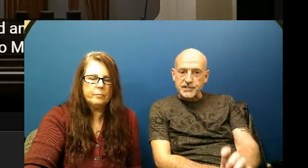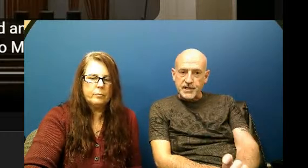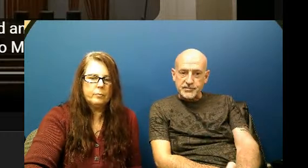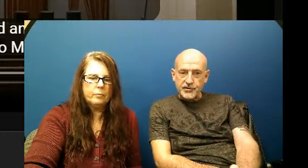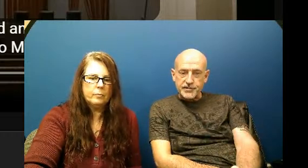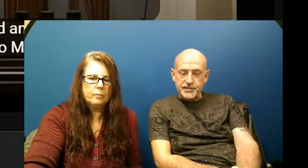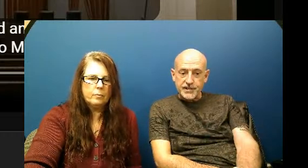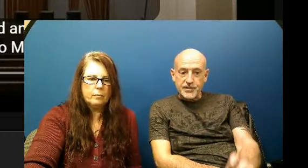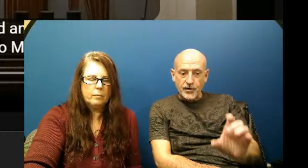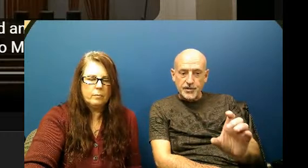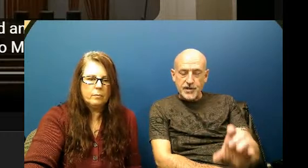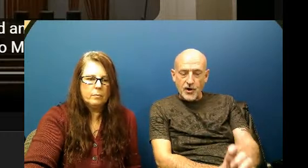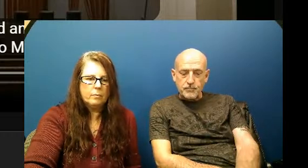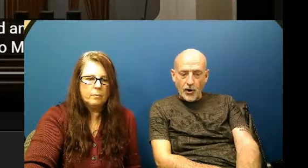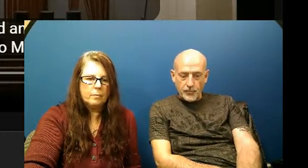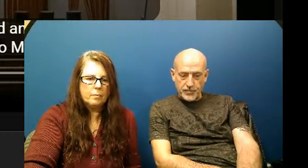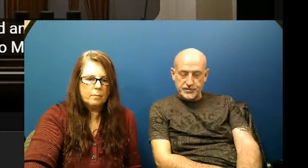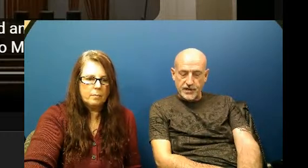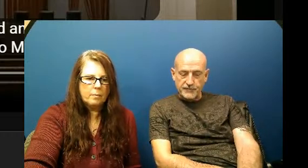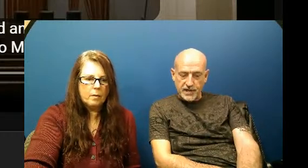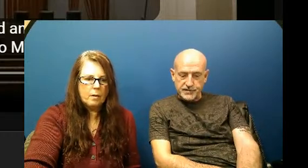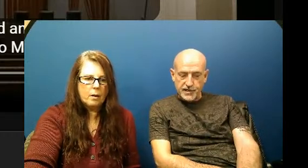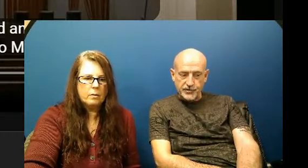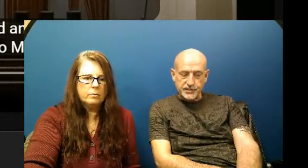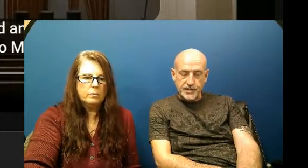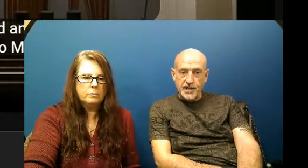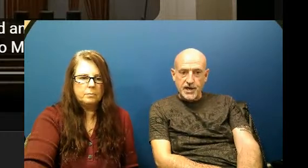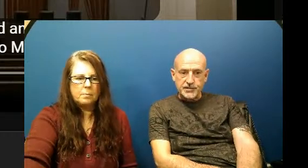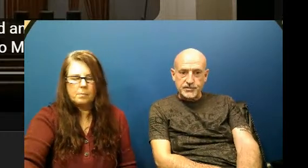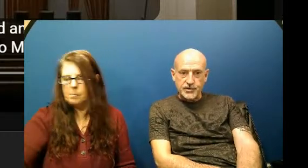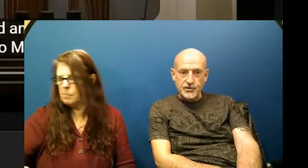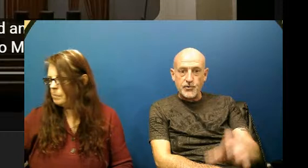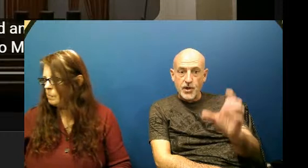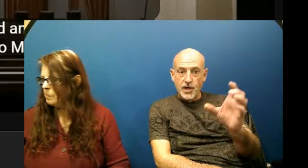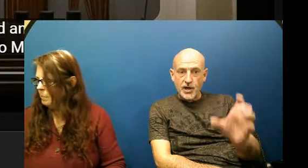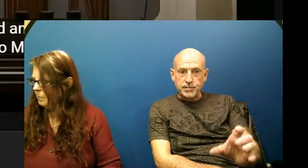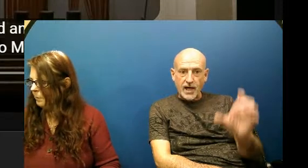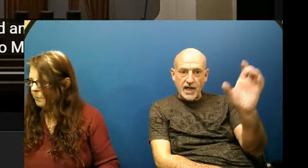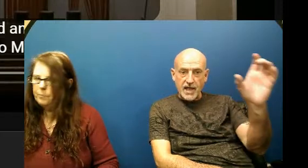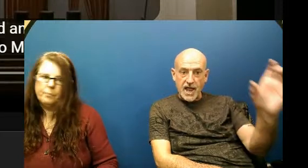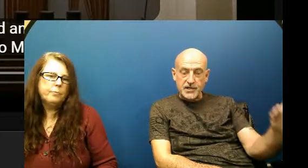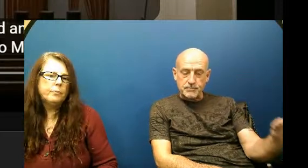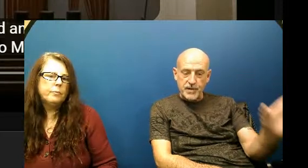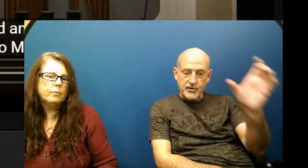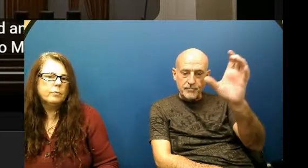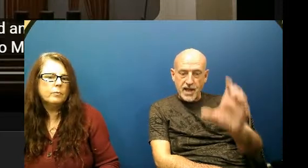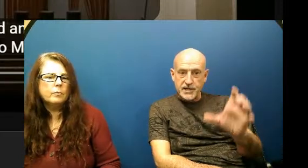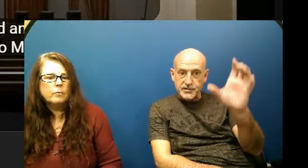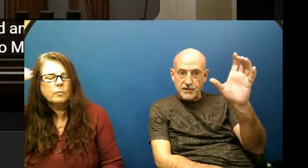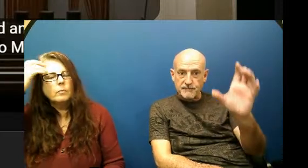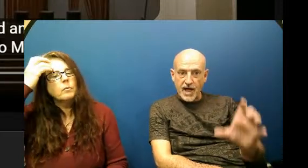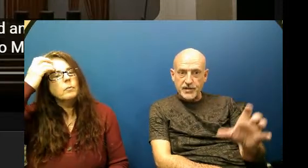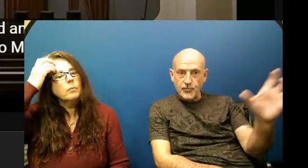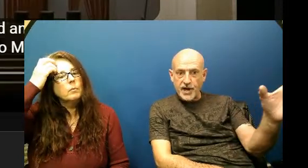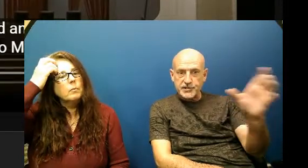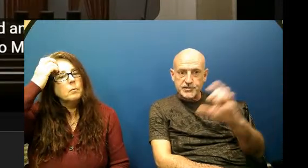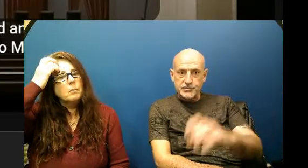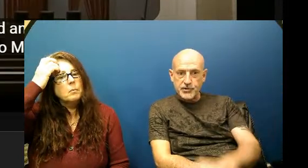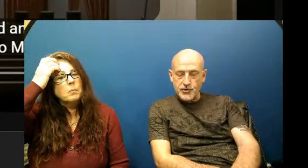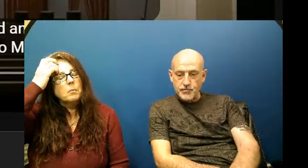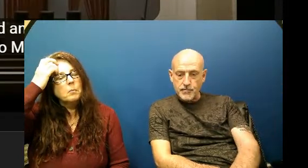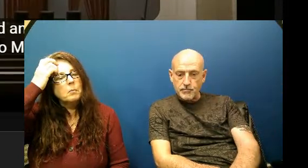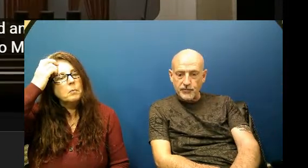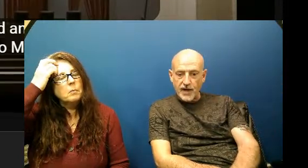And best interest, the entire purpose of best interest is to apply a speaker-based